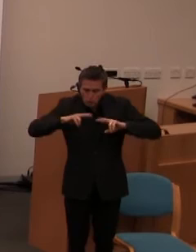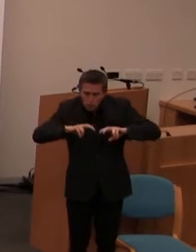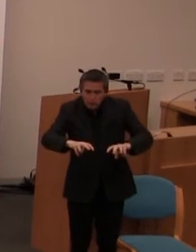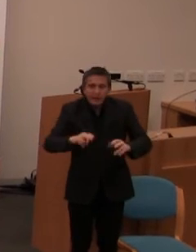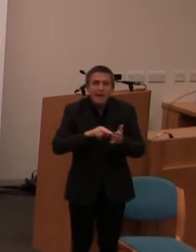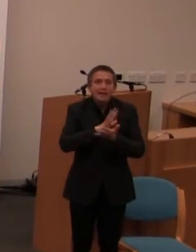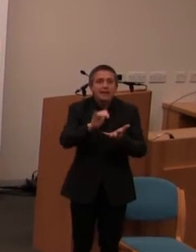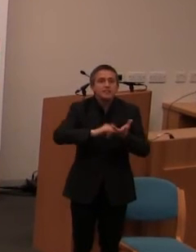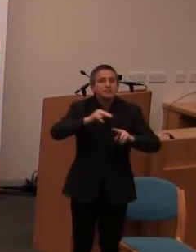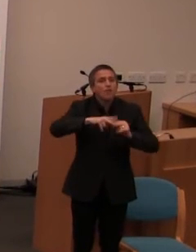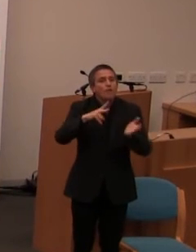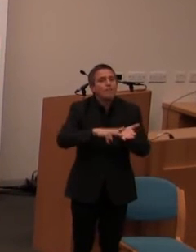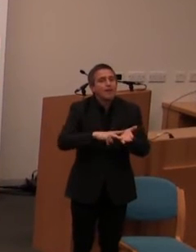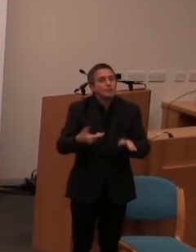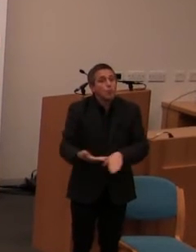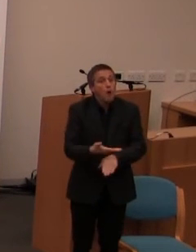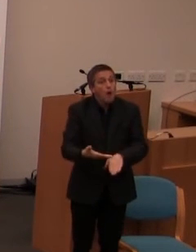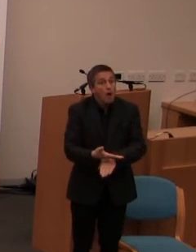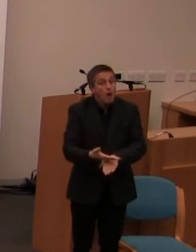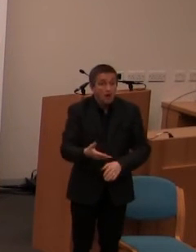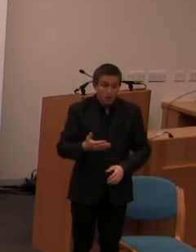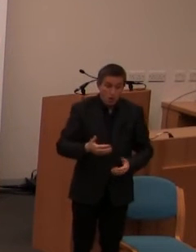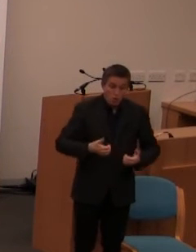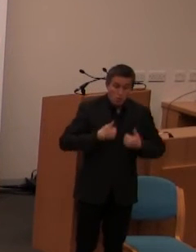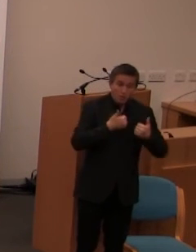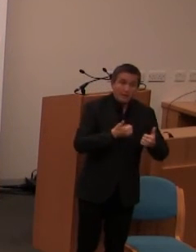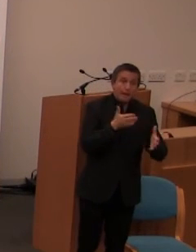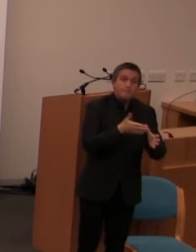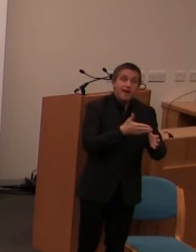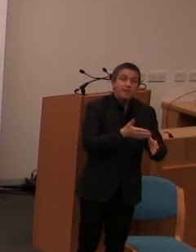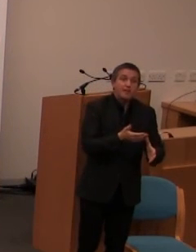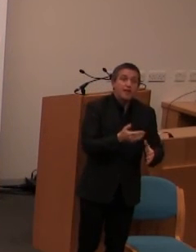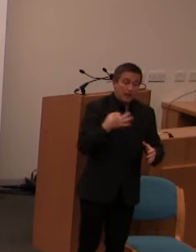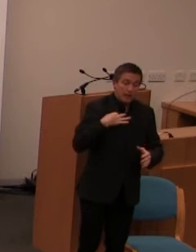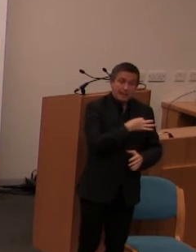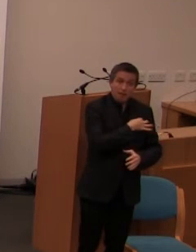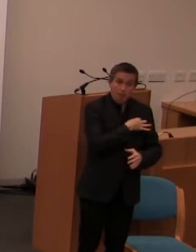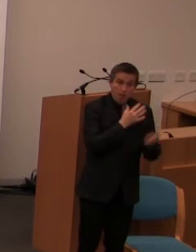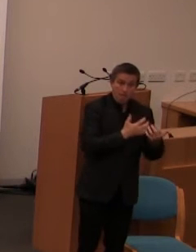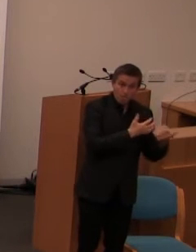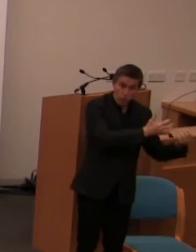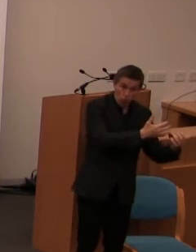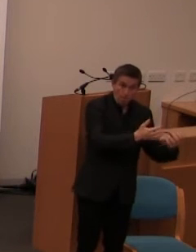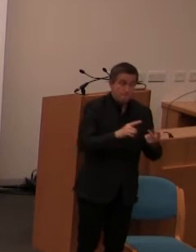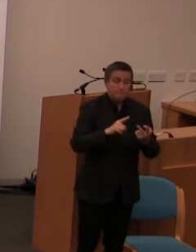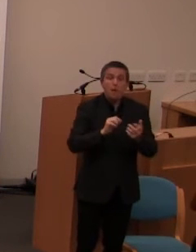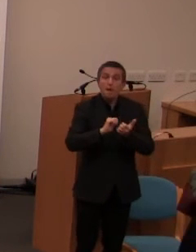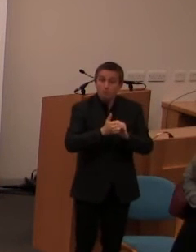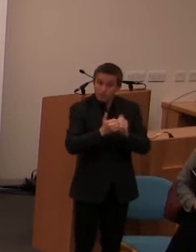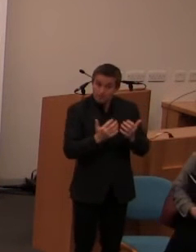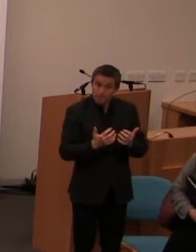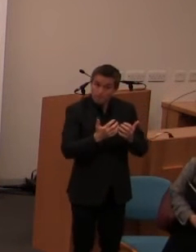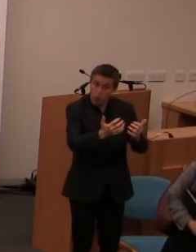Forth Valley. I've had meetings with the Area Clinical Forum. I've had meetings with the Area Partnership Forum as well. And most